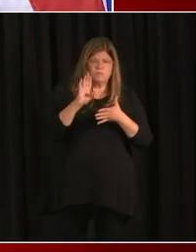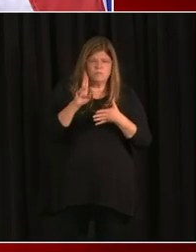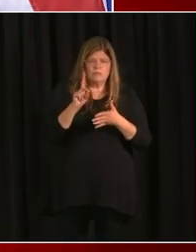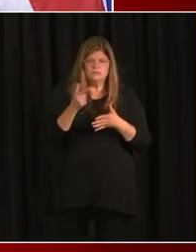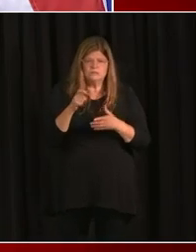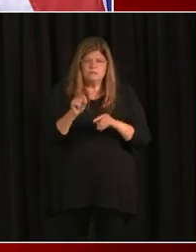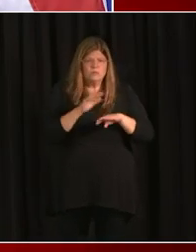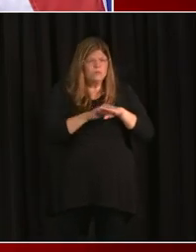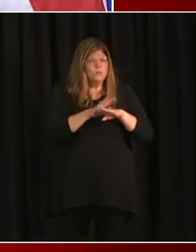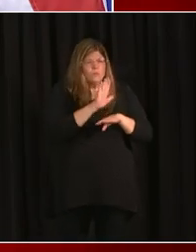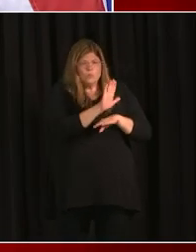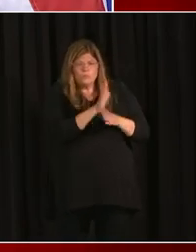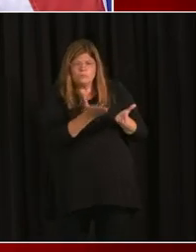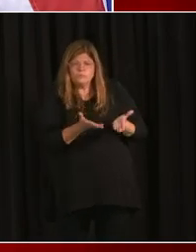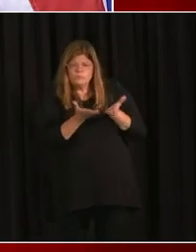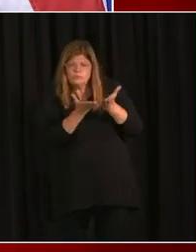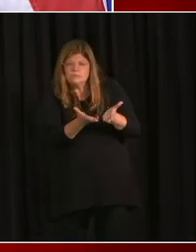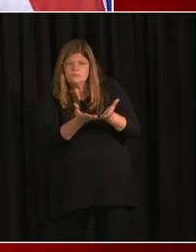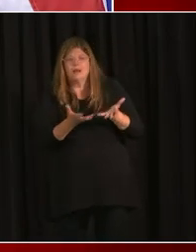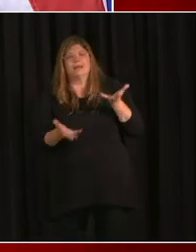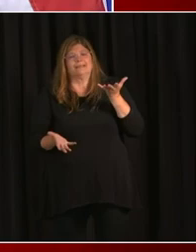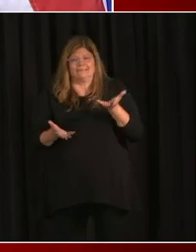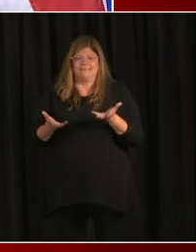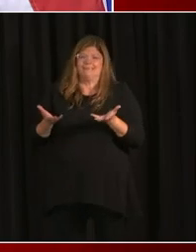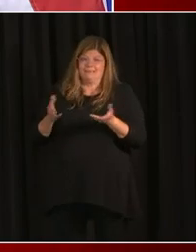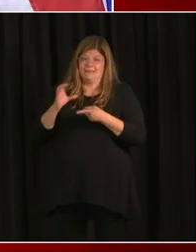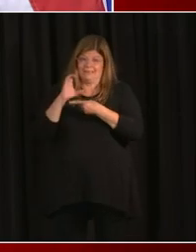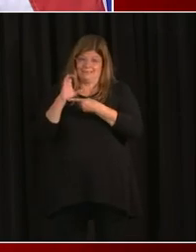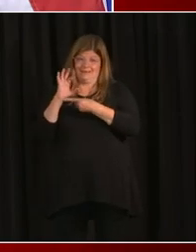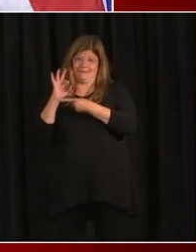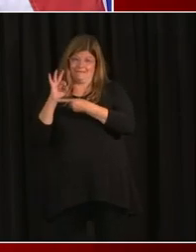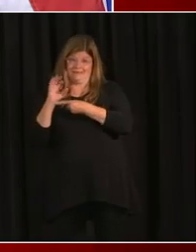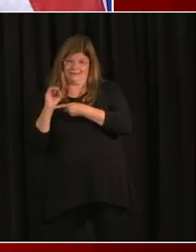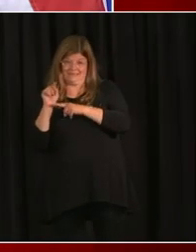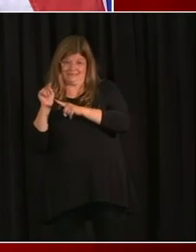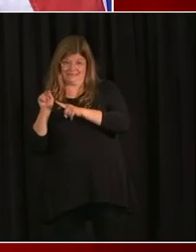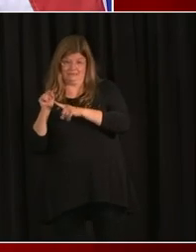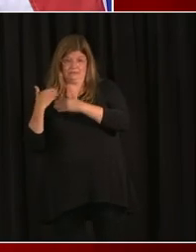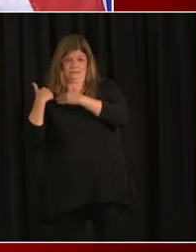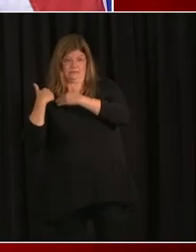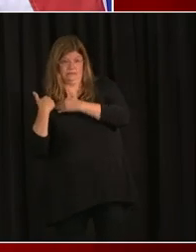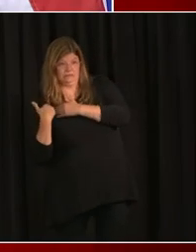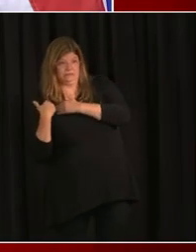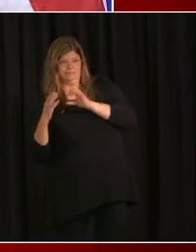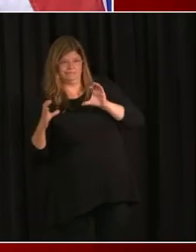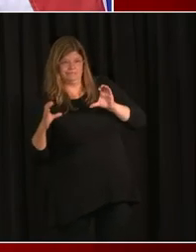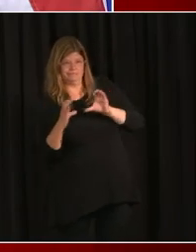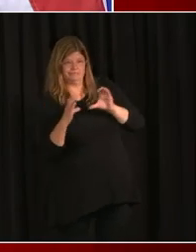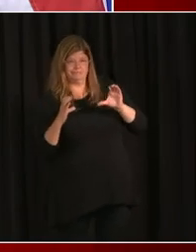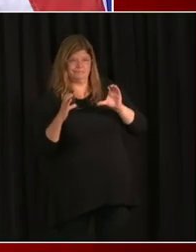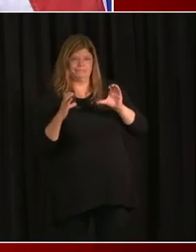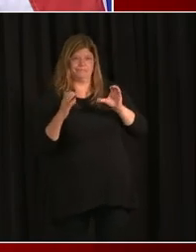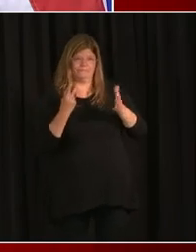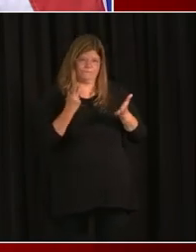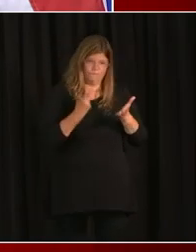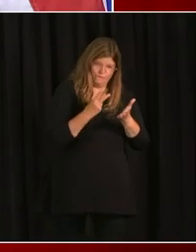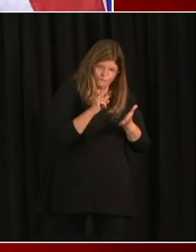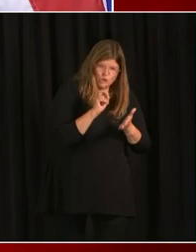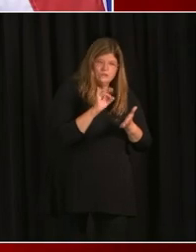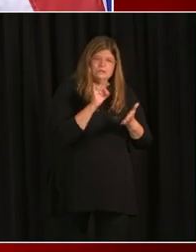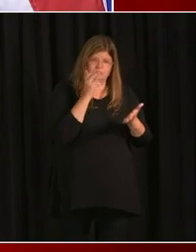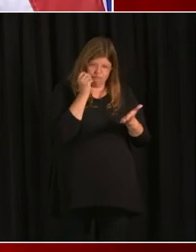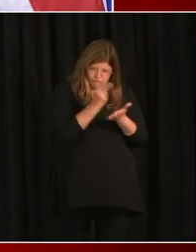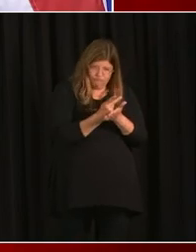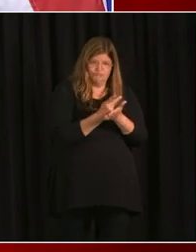the CFO's job is to certify the budget if it's sufficient, and it's